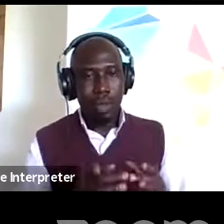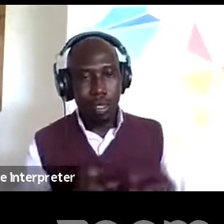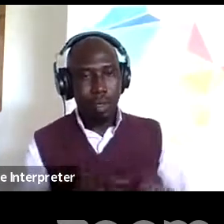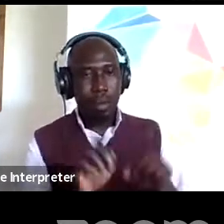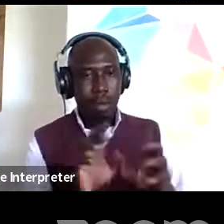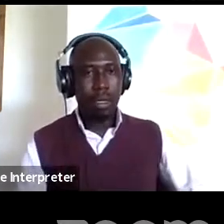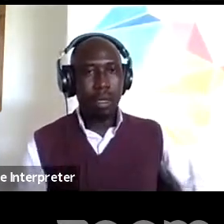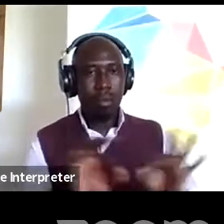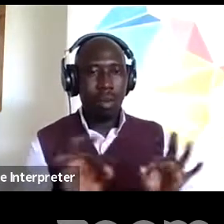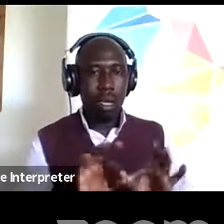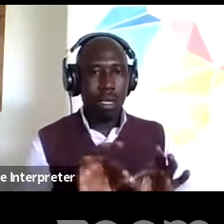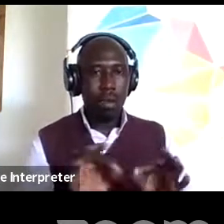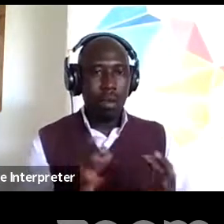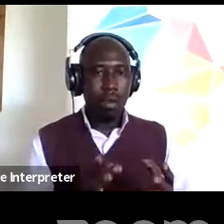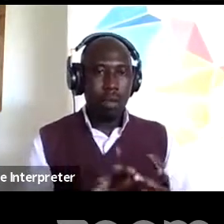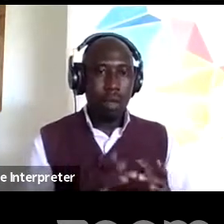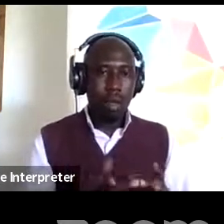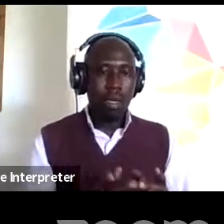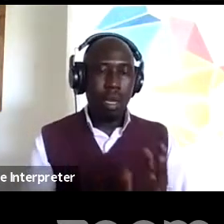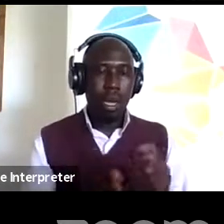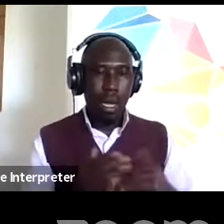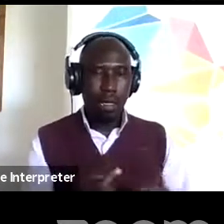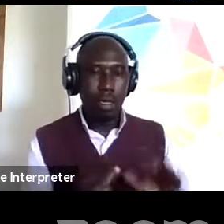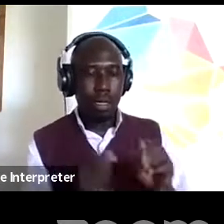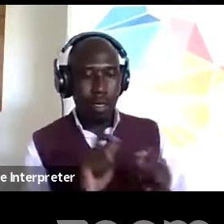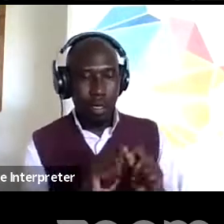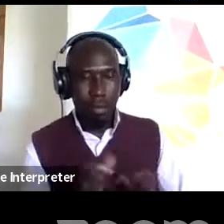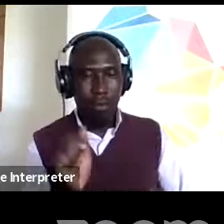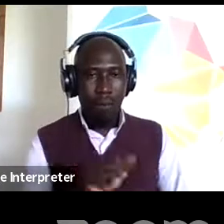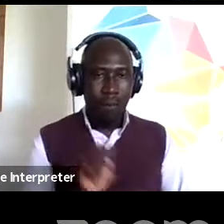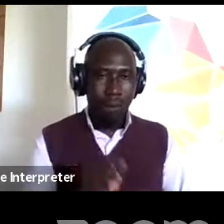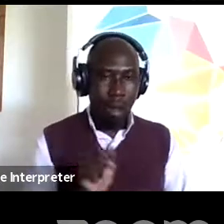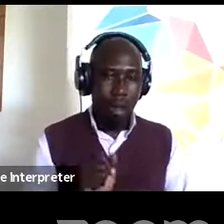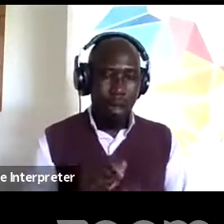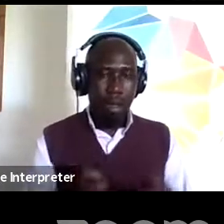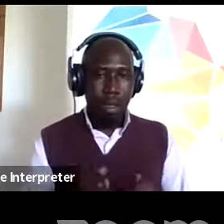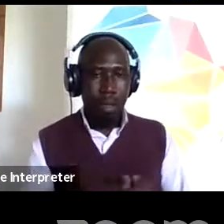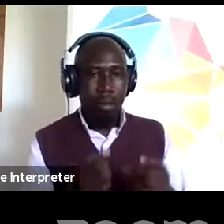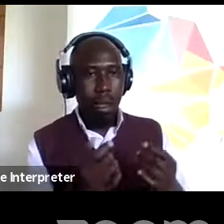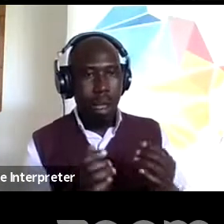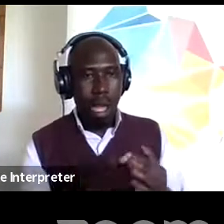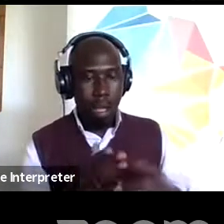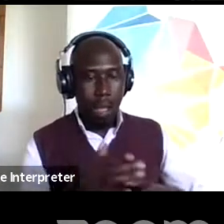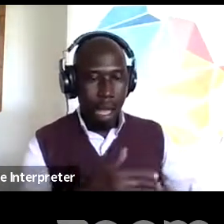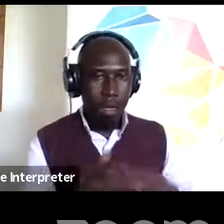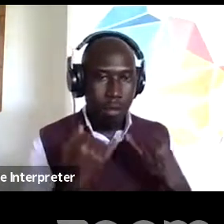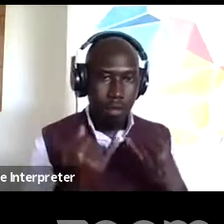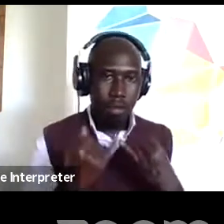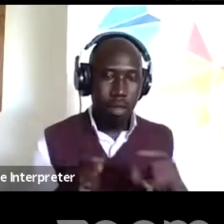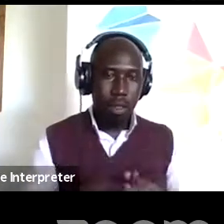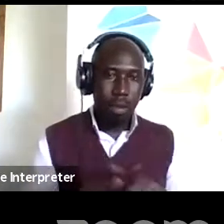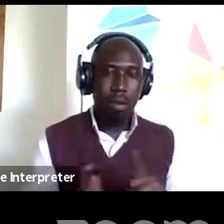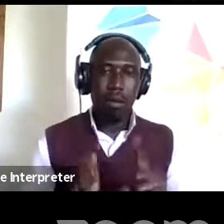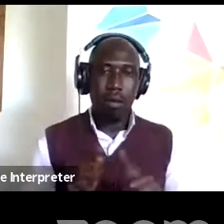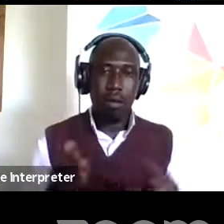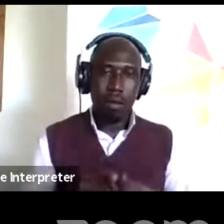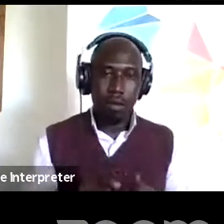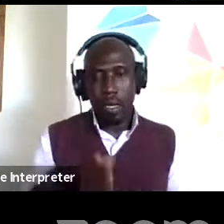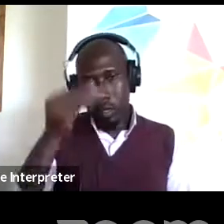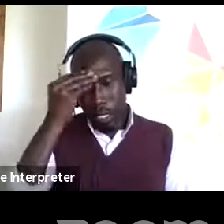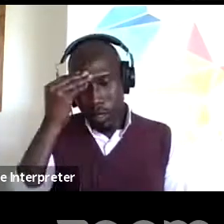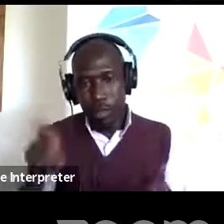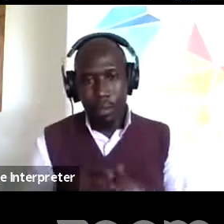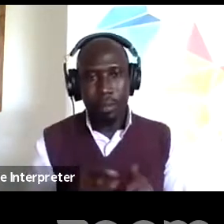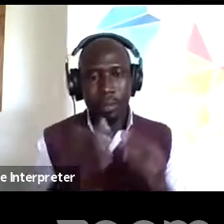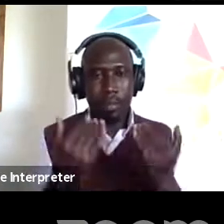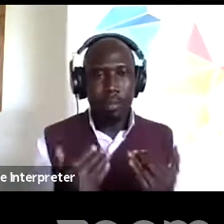of internet access for purposes of work, for purposes of access to information, and also for purposes of education.